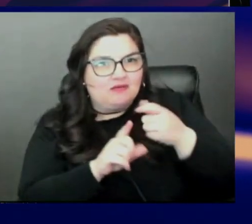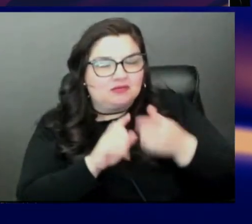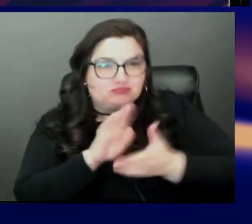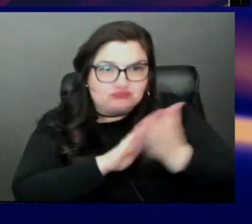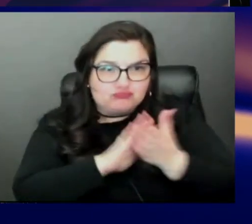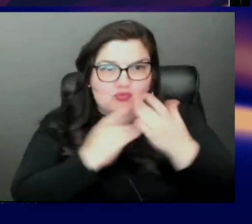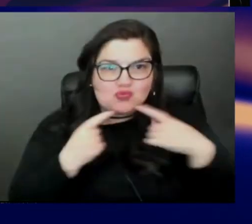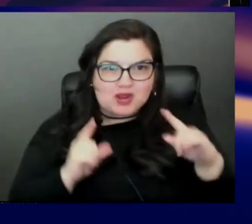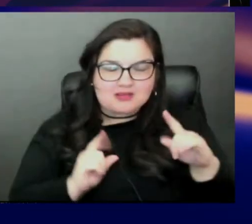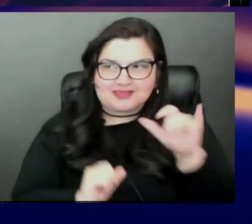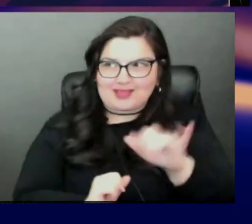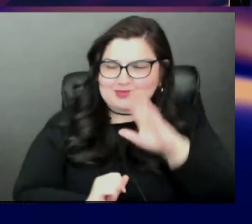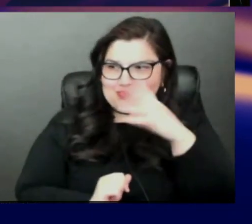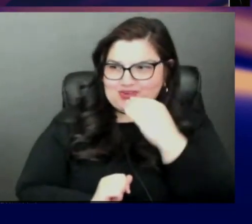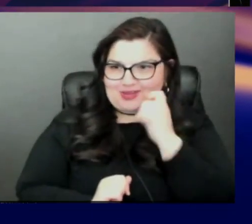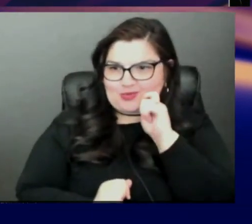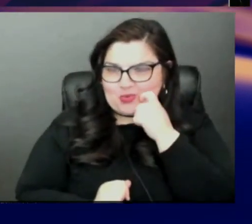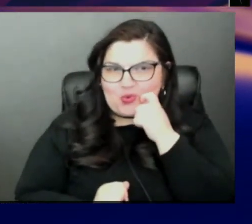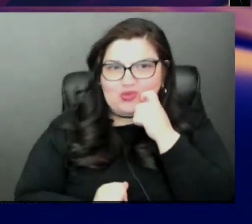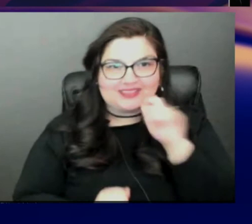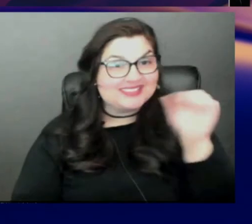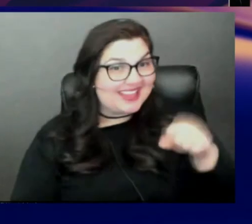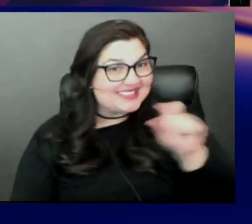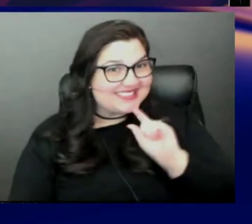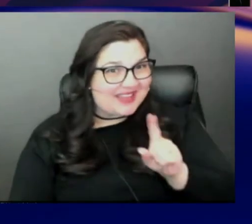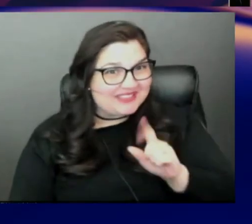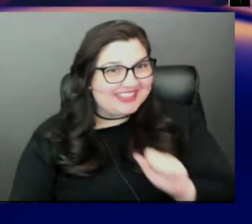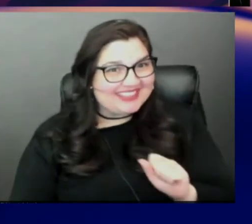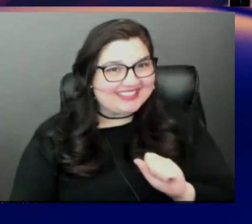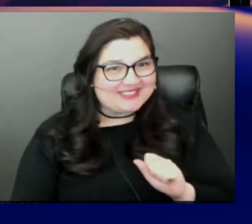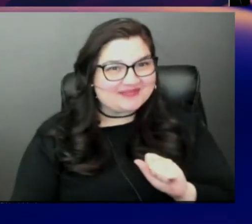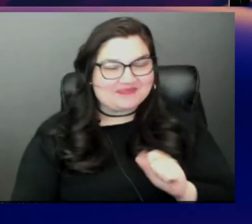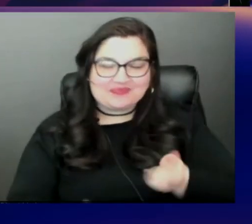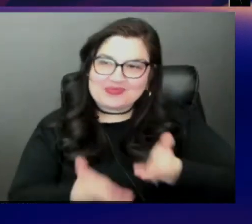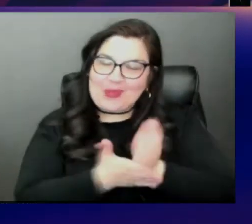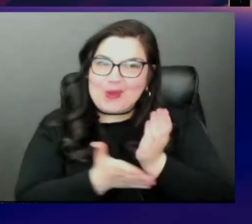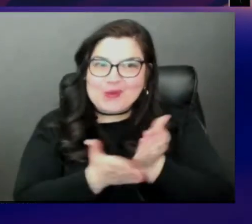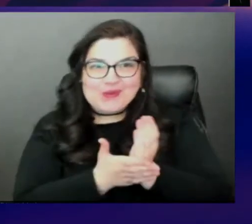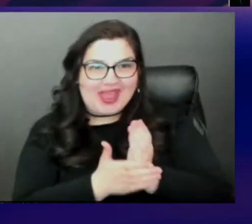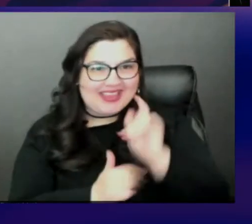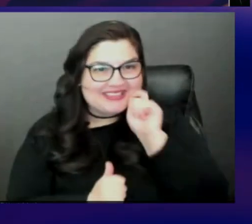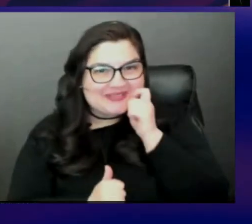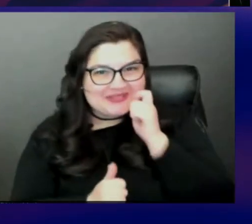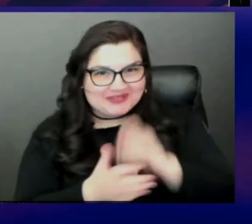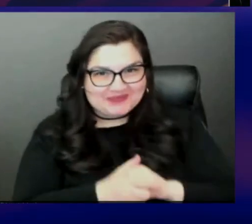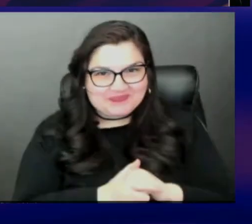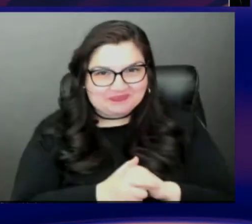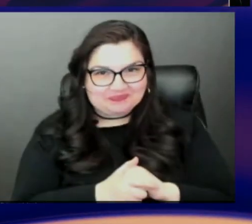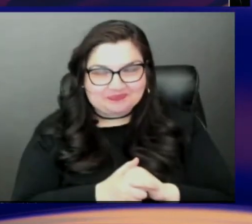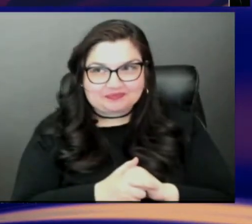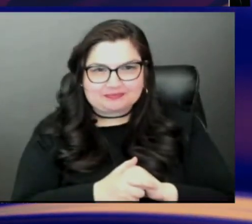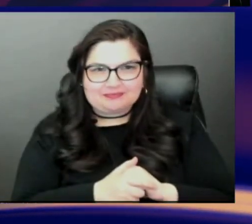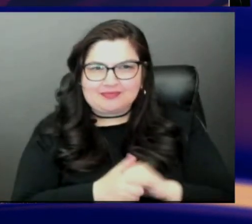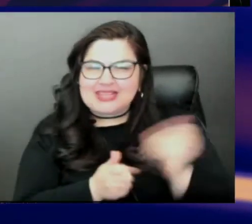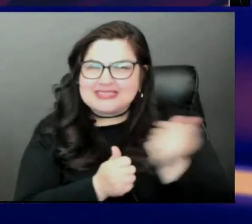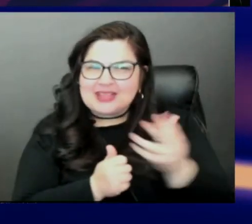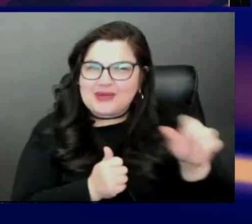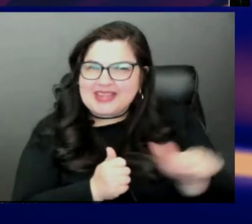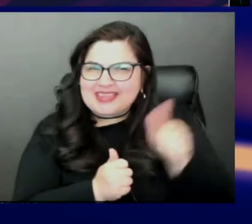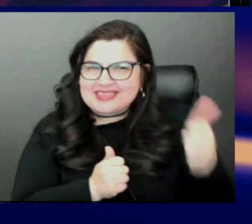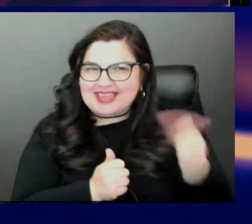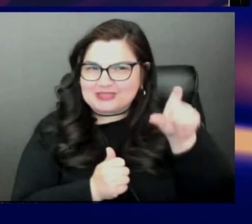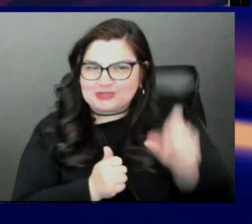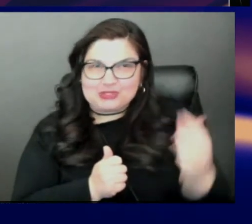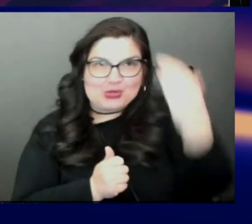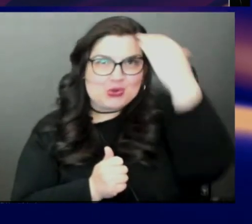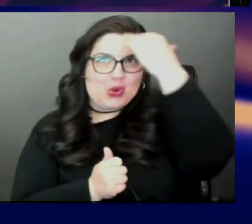pretty cool. Yeah. Definitely. Yeah. All right. Well, is there anything else that we should know about badge that?